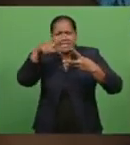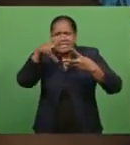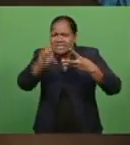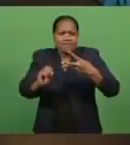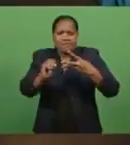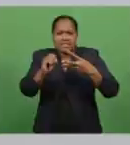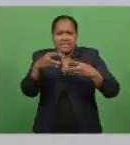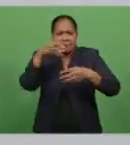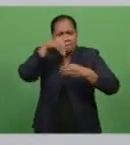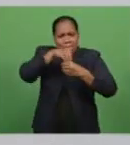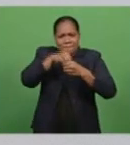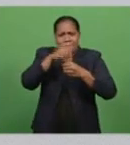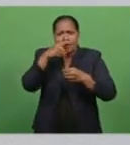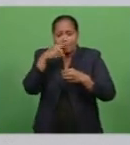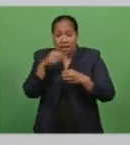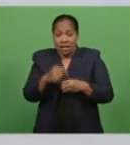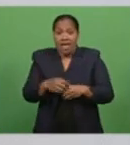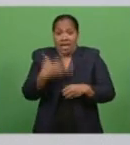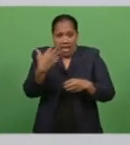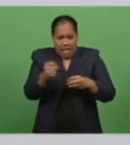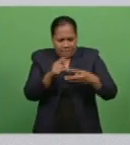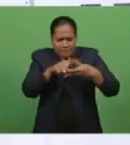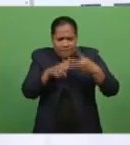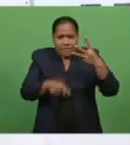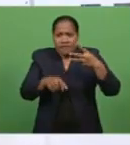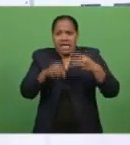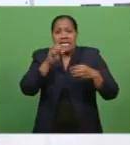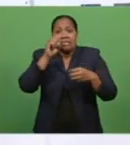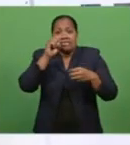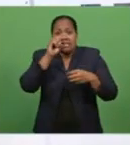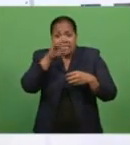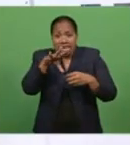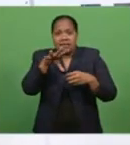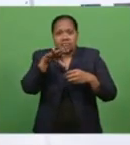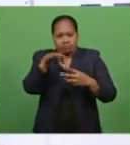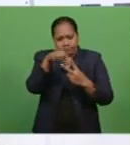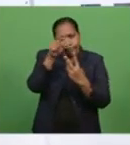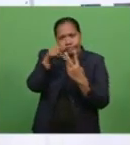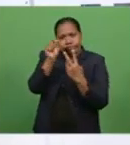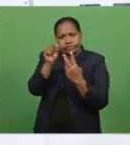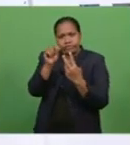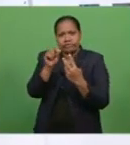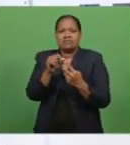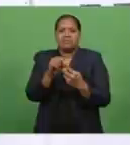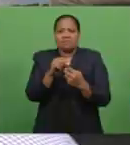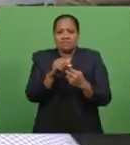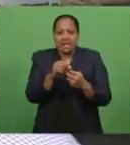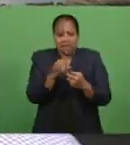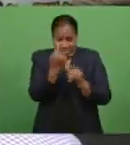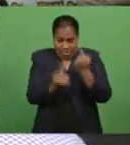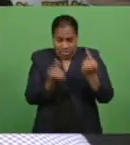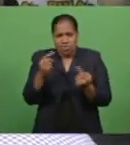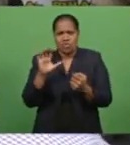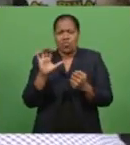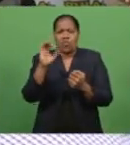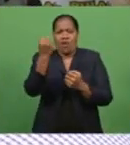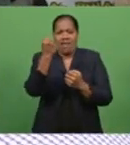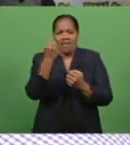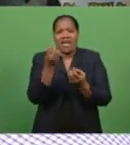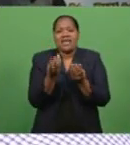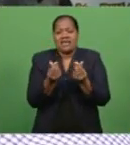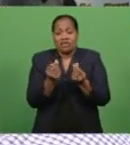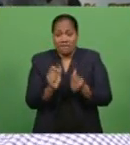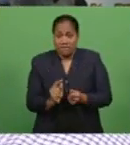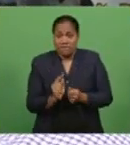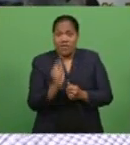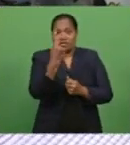Out of the 70, 10 creative winners were chosen from the 3 different stations and each won themselves cash prizes. The first winner